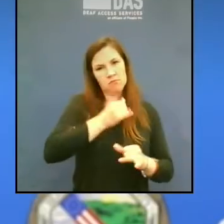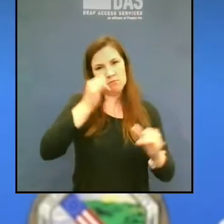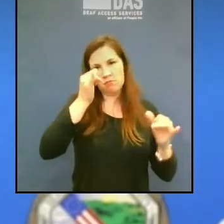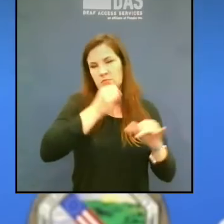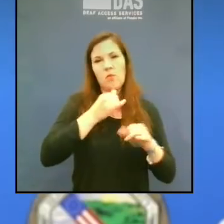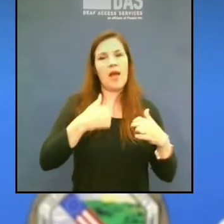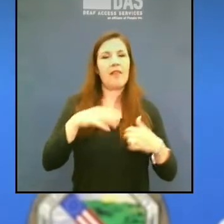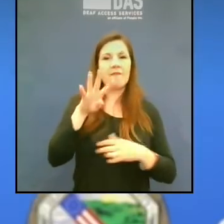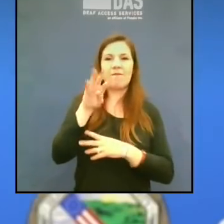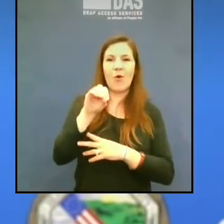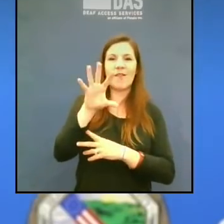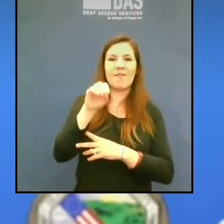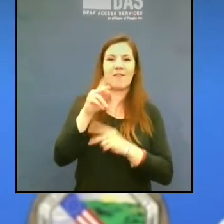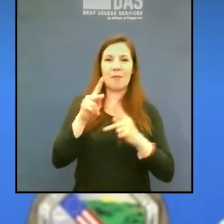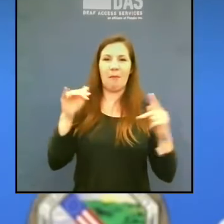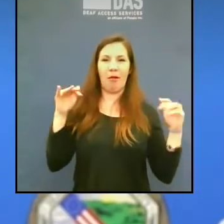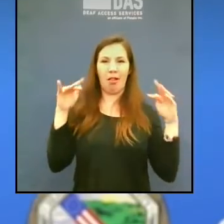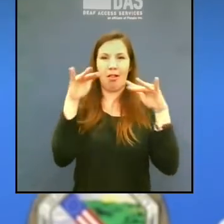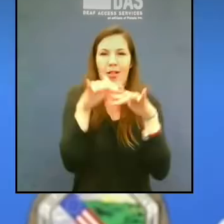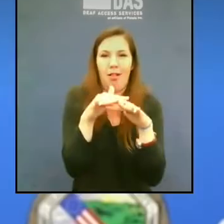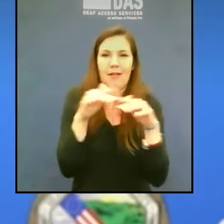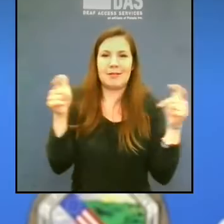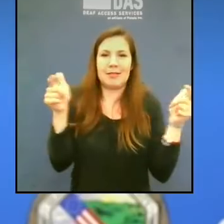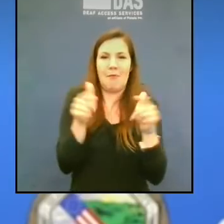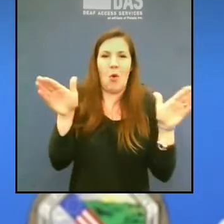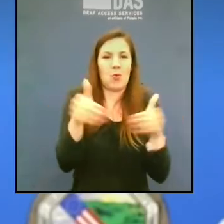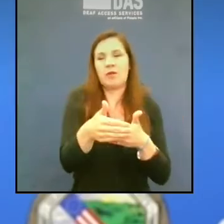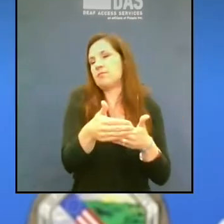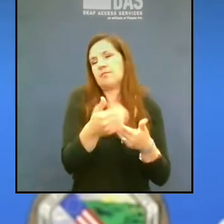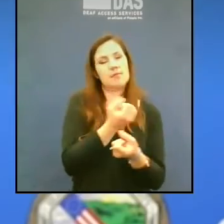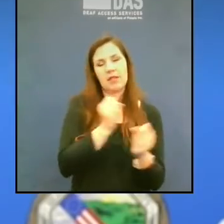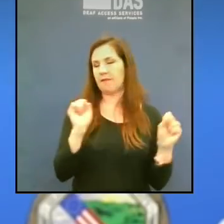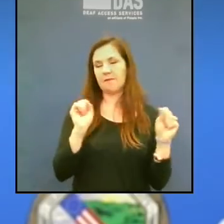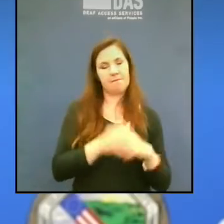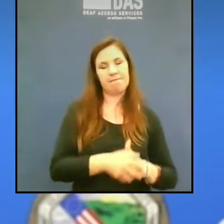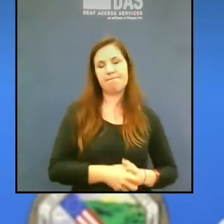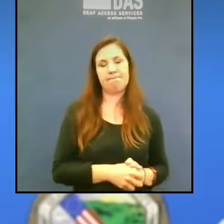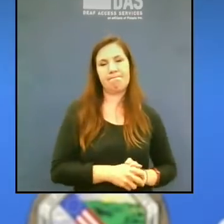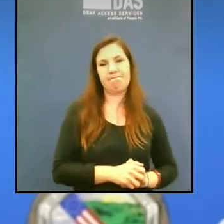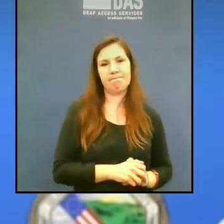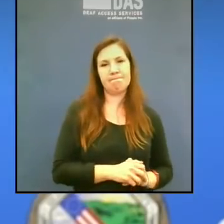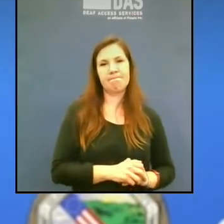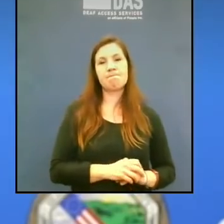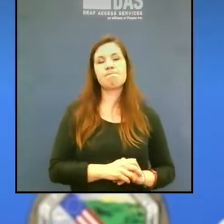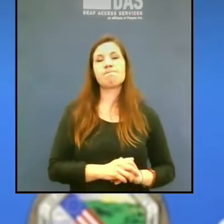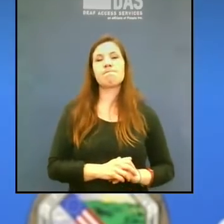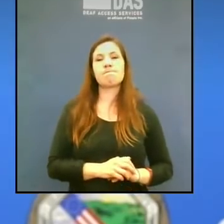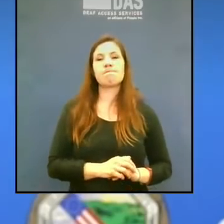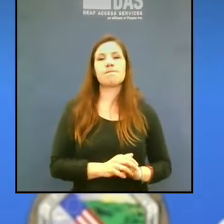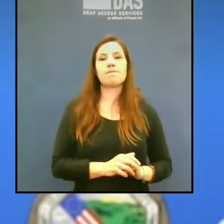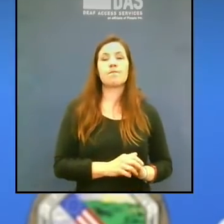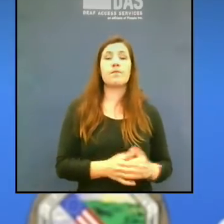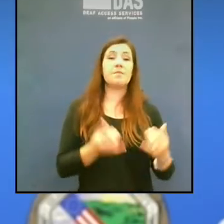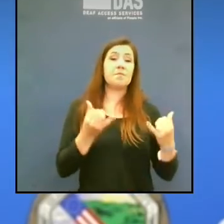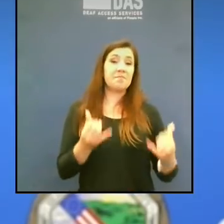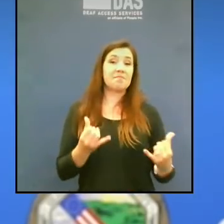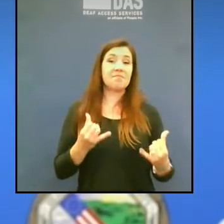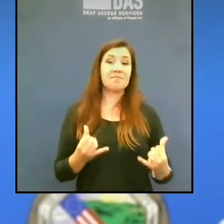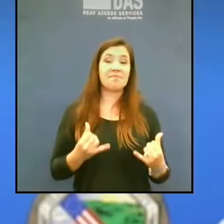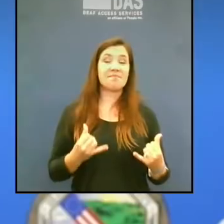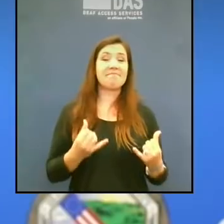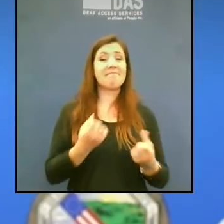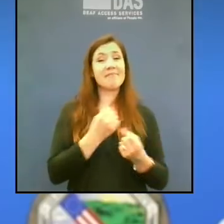we had 40 to 50 people in a very small room, and that's just not a safe way of doing it. In the meantime, I wish everyone